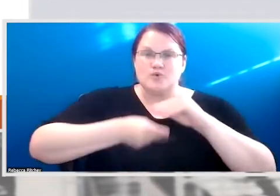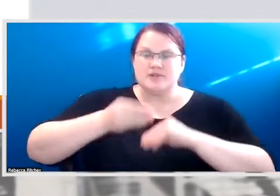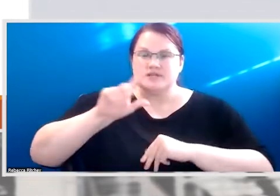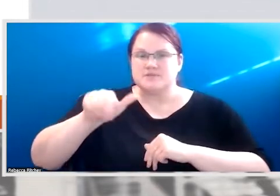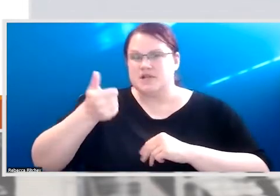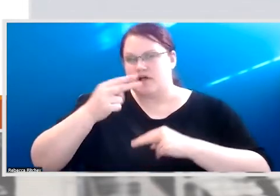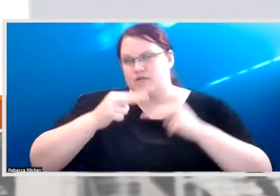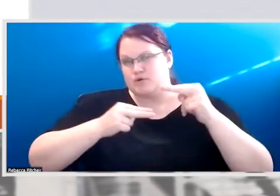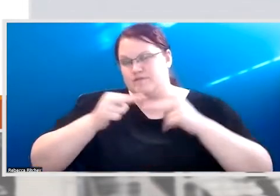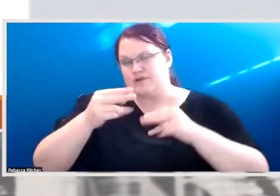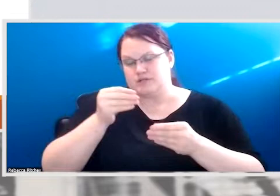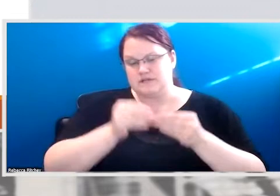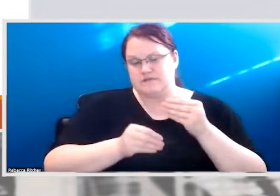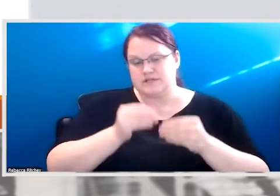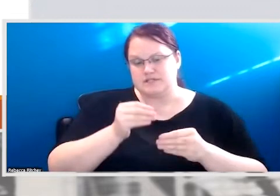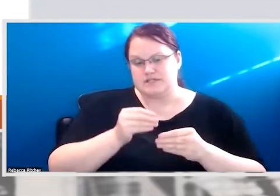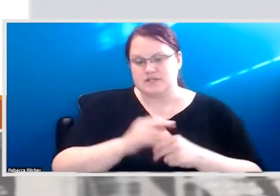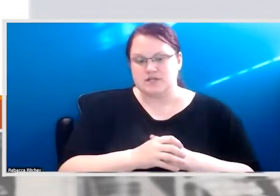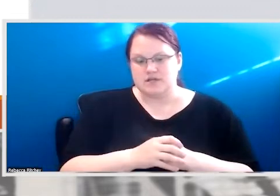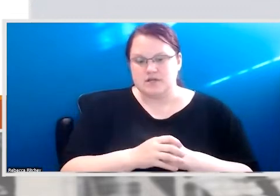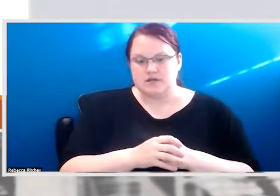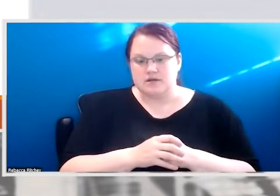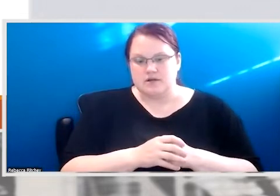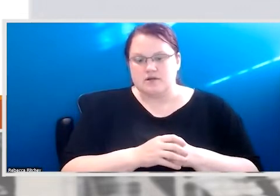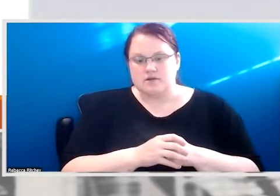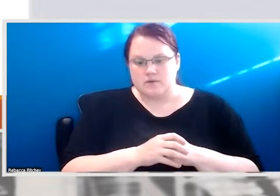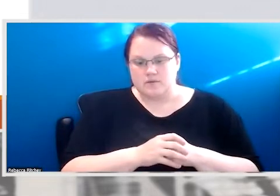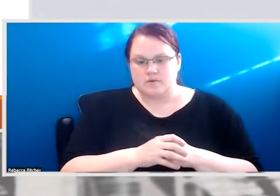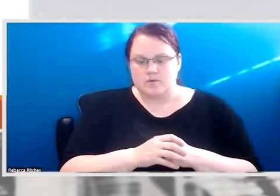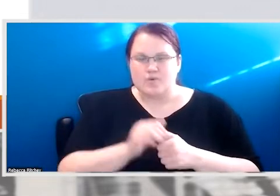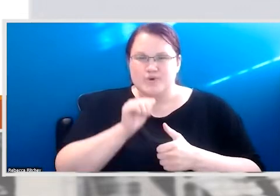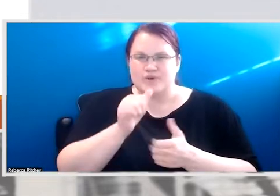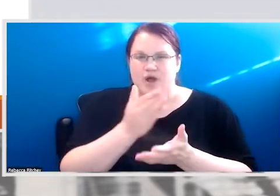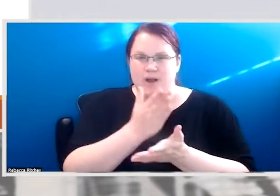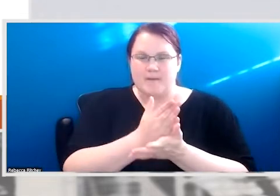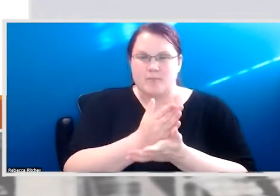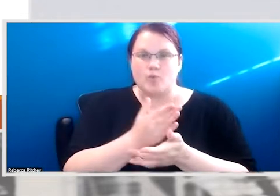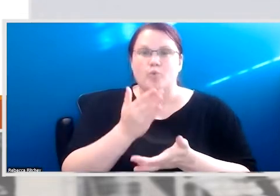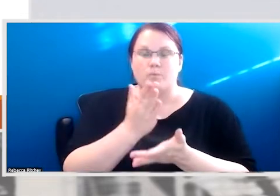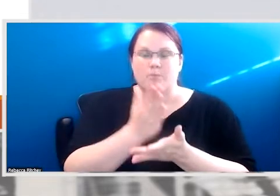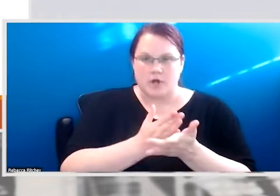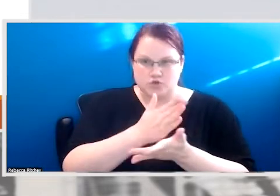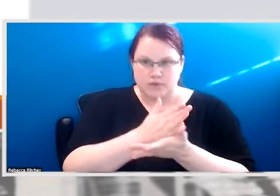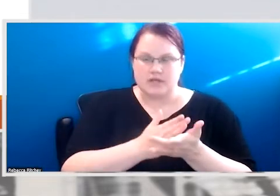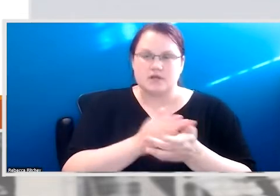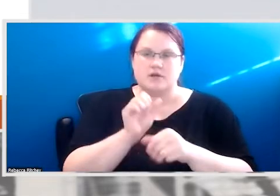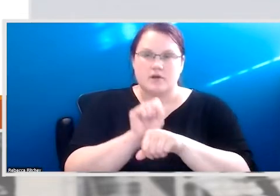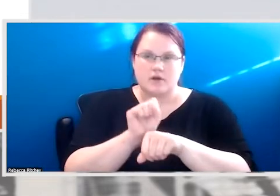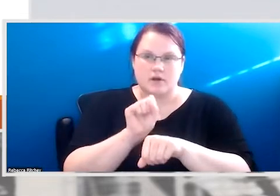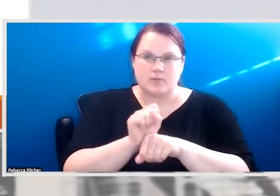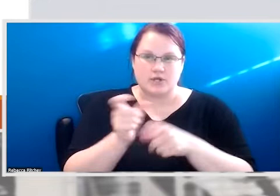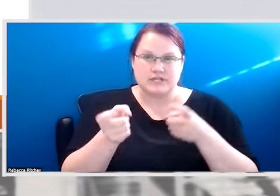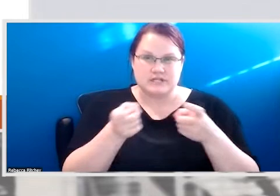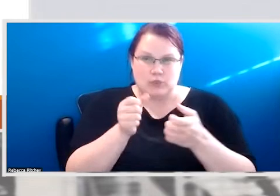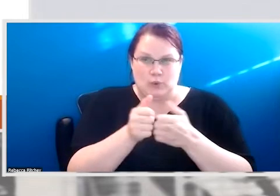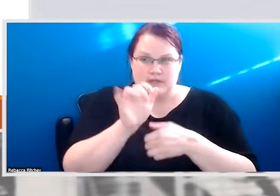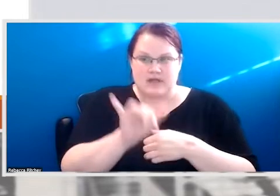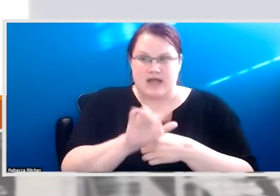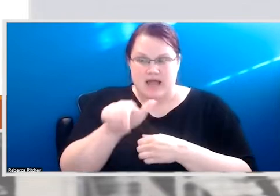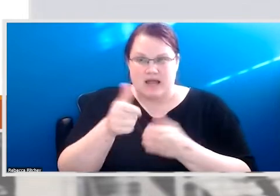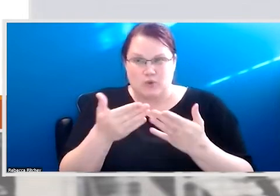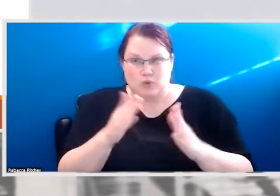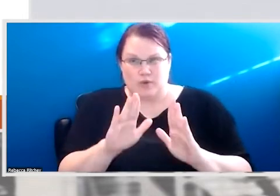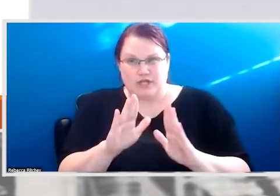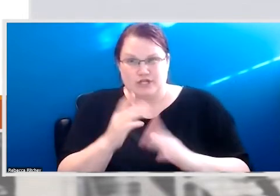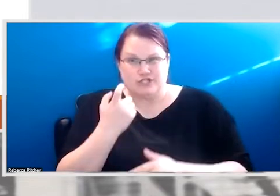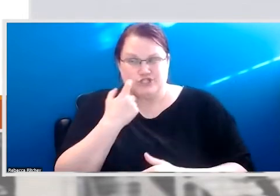facility repairs that we just aren't budgeted in our operating budget to deal with in any way other than to